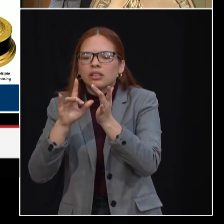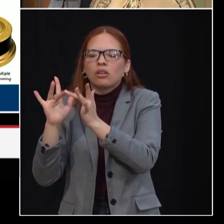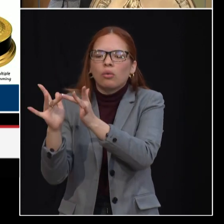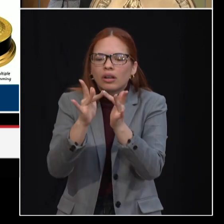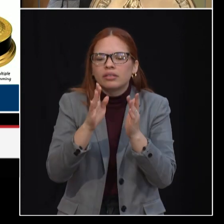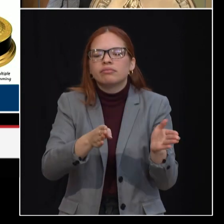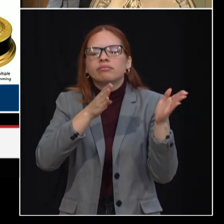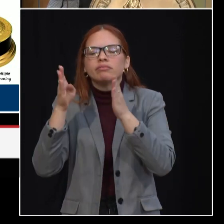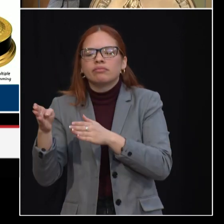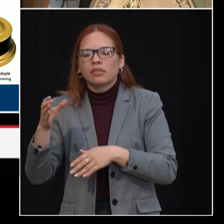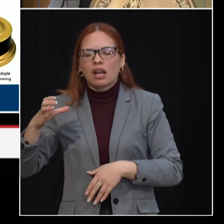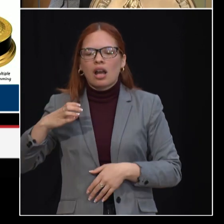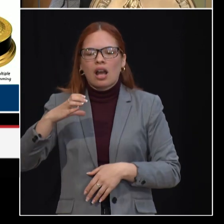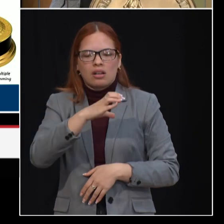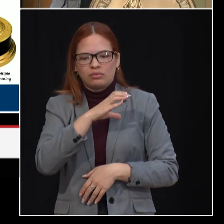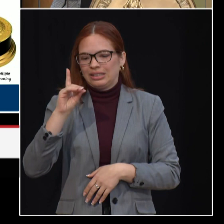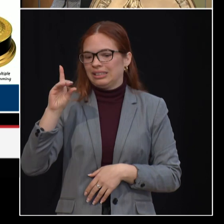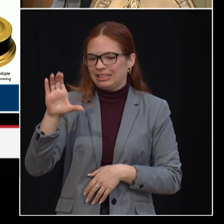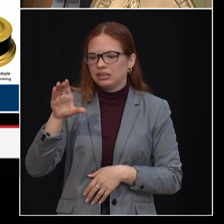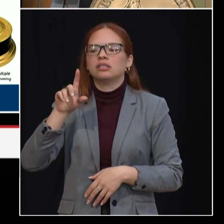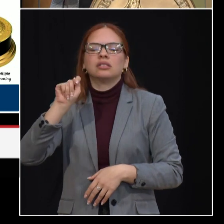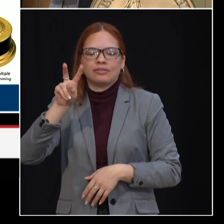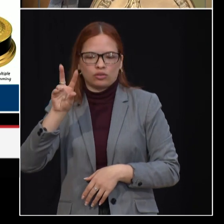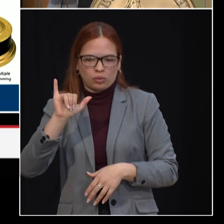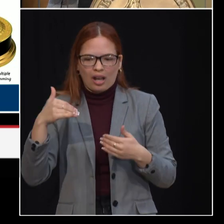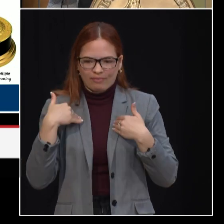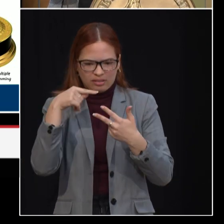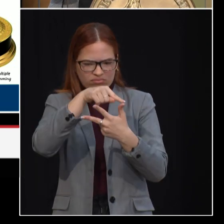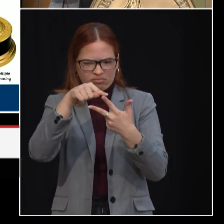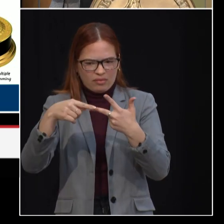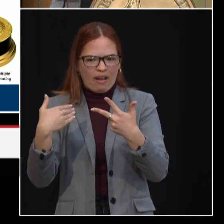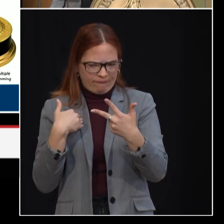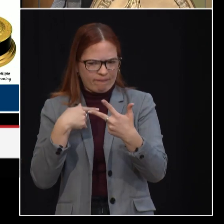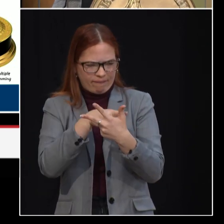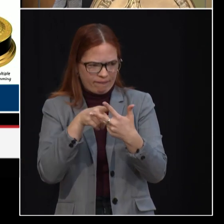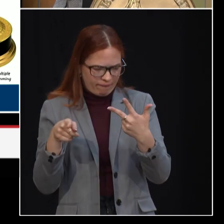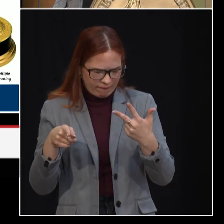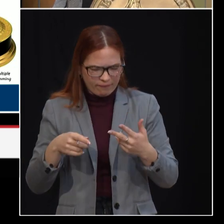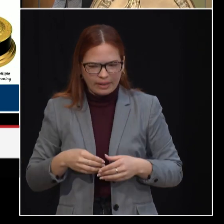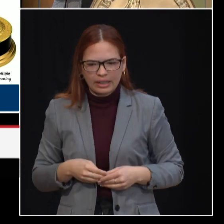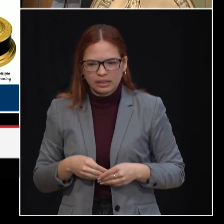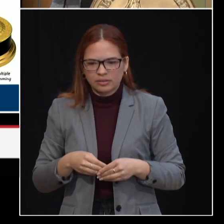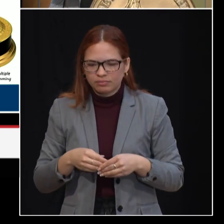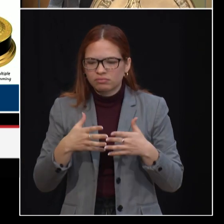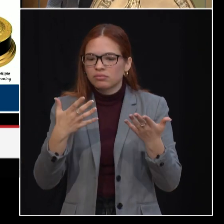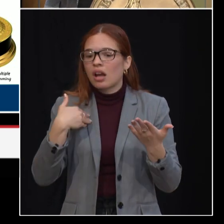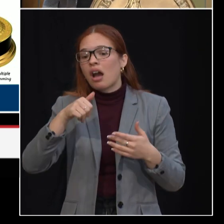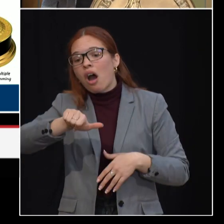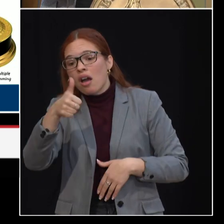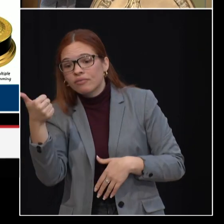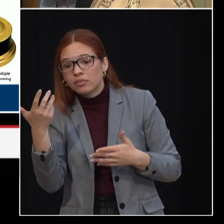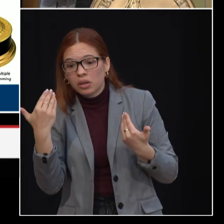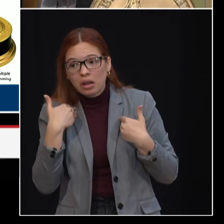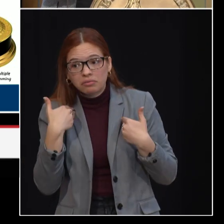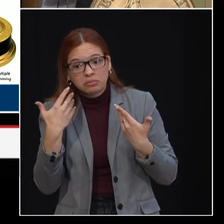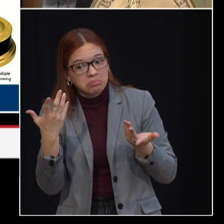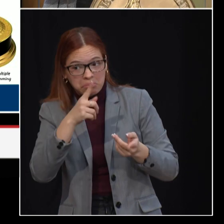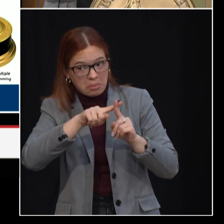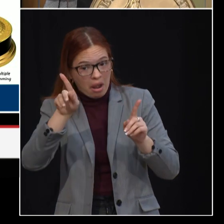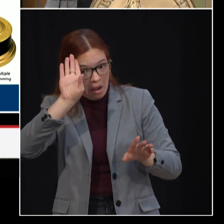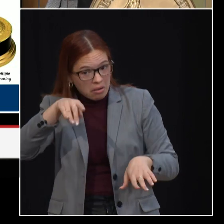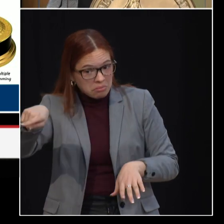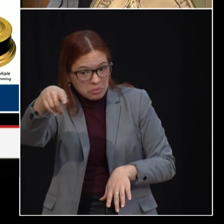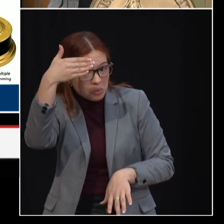television station, where you can see all of our council hearings. We also have, now you all may not know about this, our